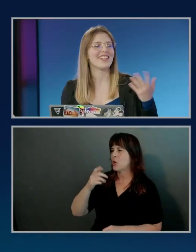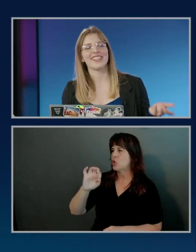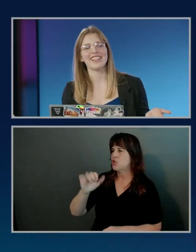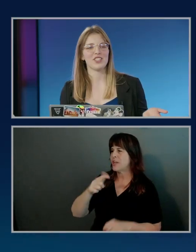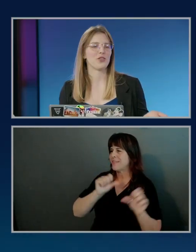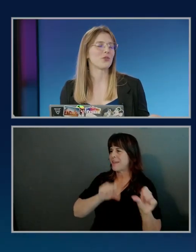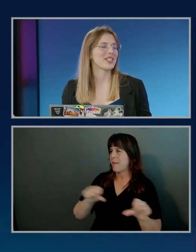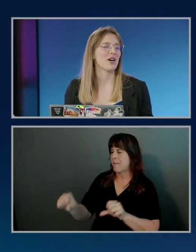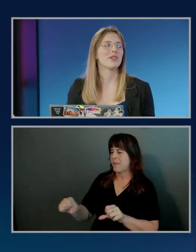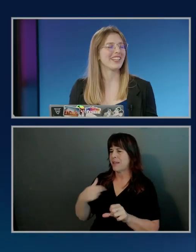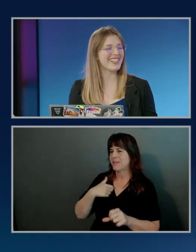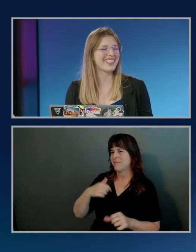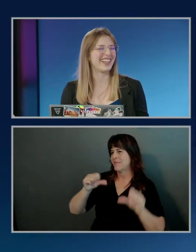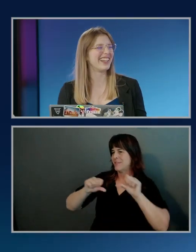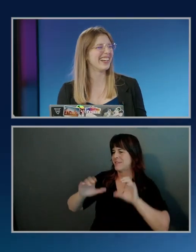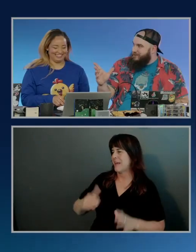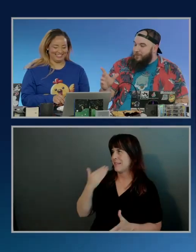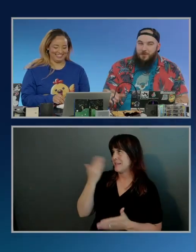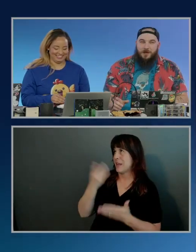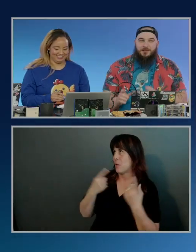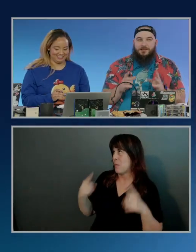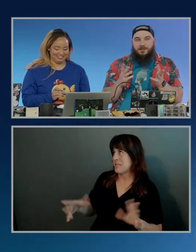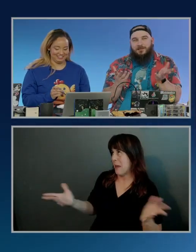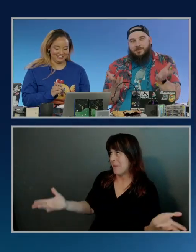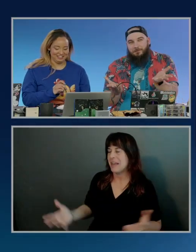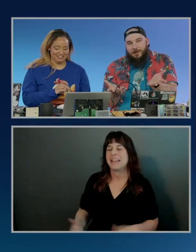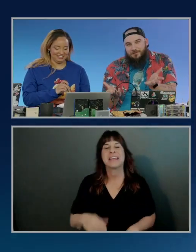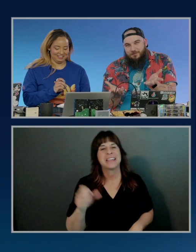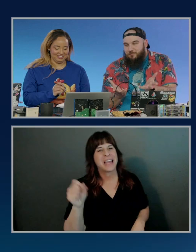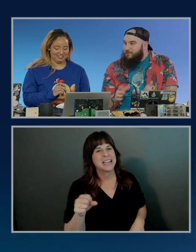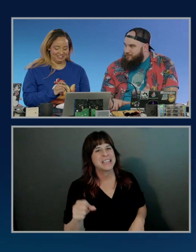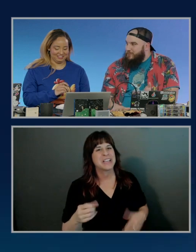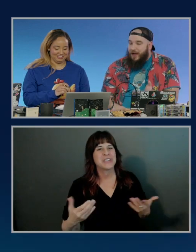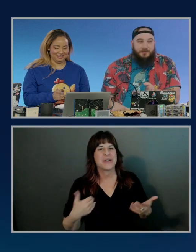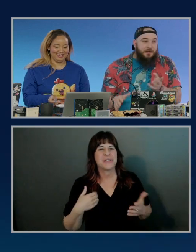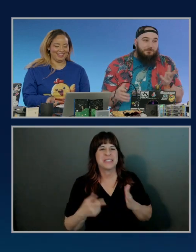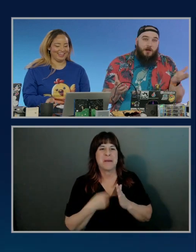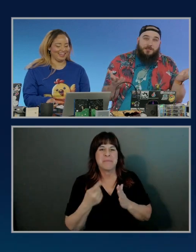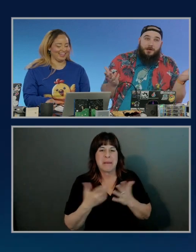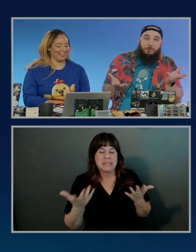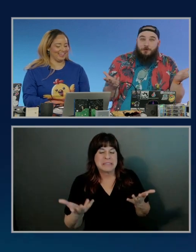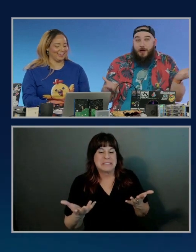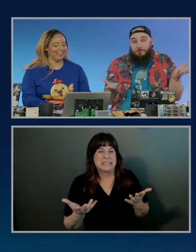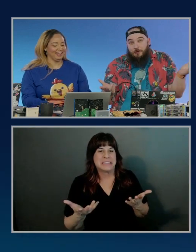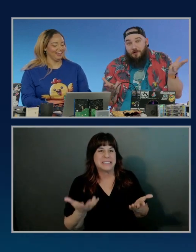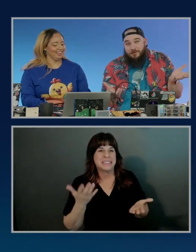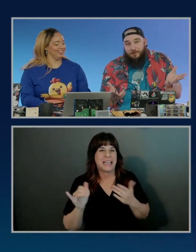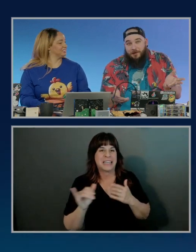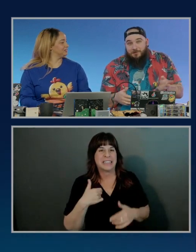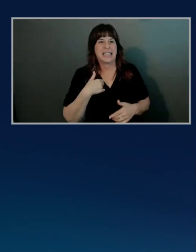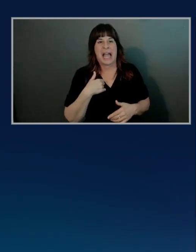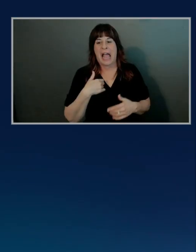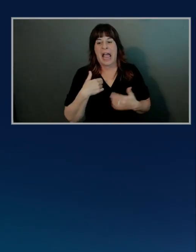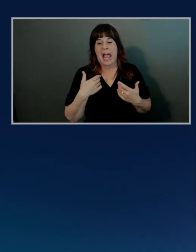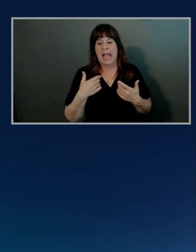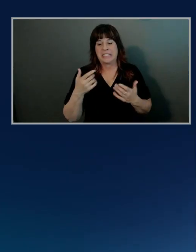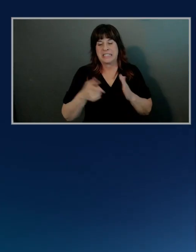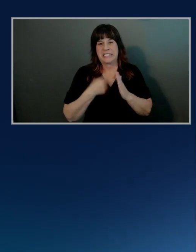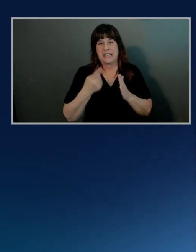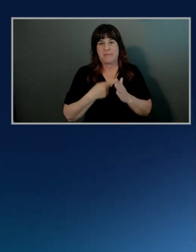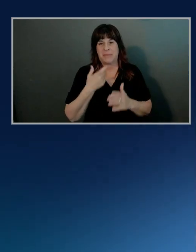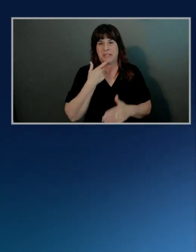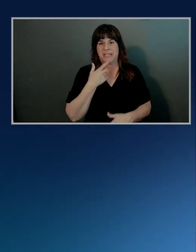that scientists don't know what's happening. Yes. Sometimes something happened. Yeah, these models can output things sometimes that we just like,